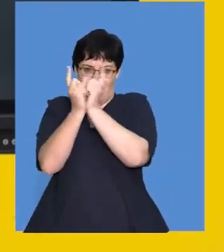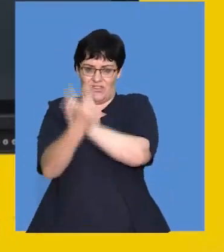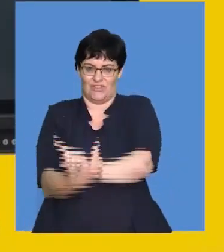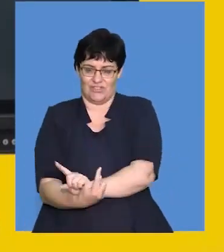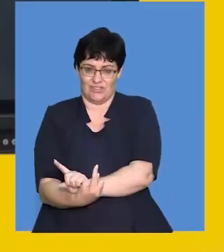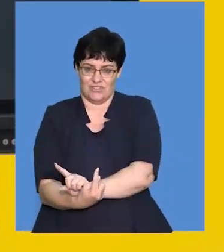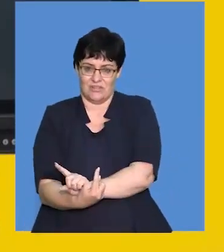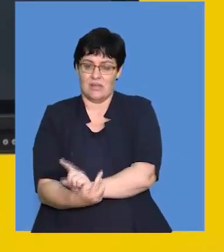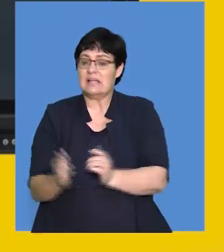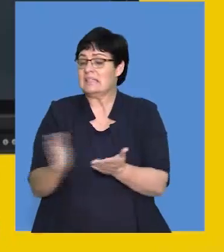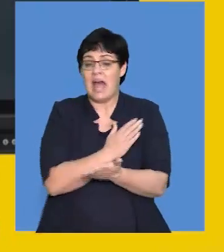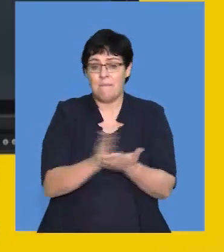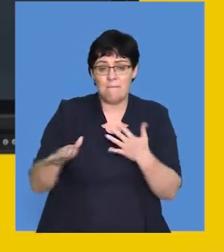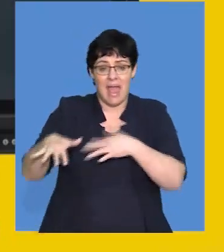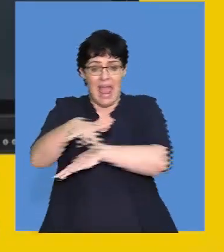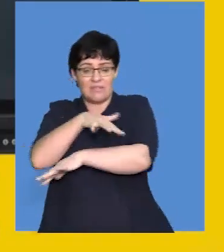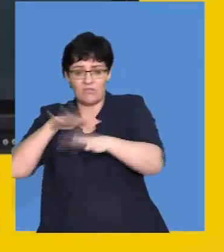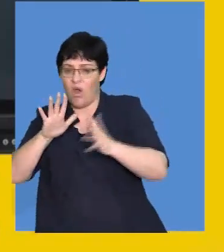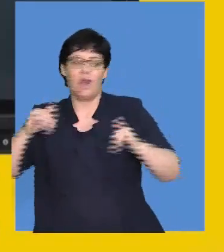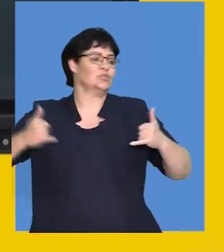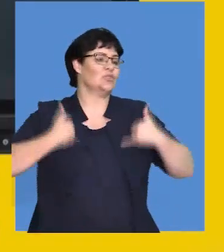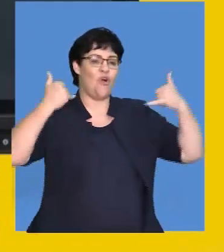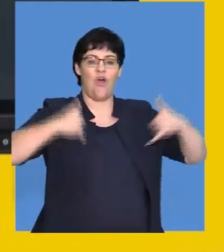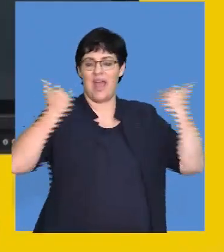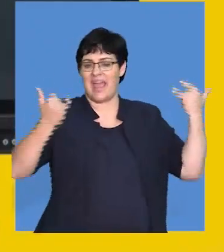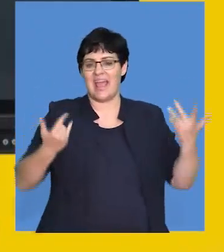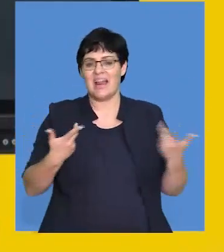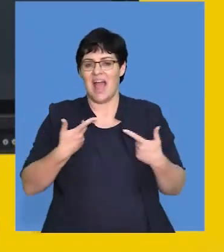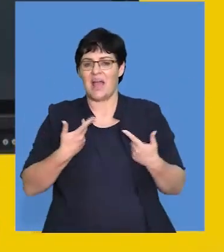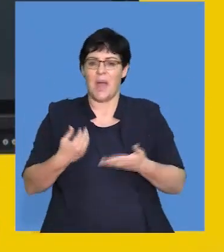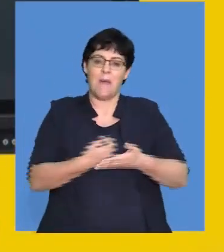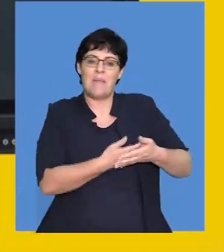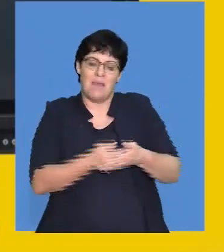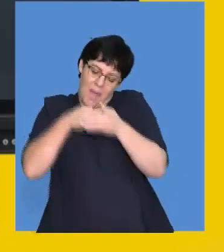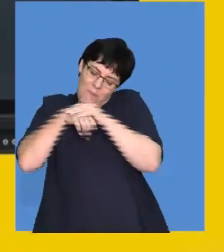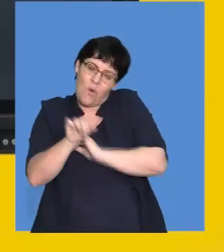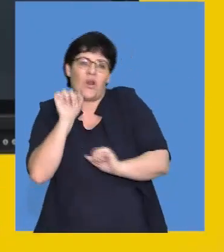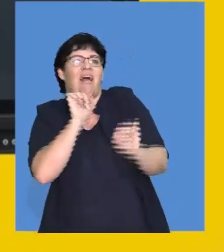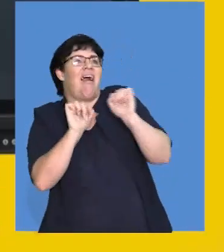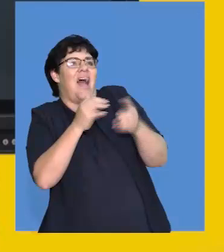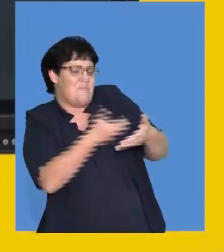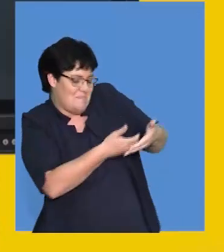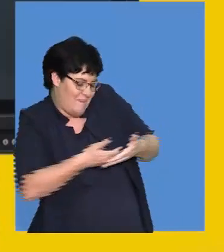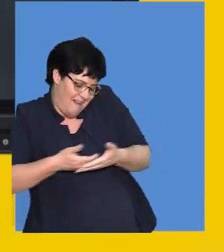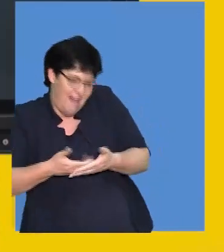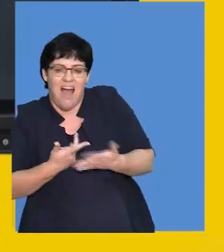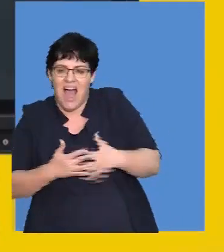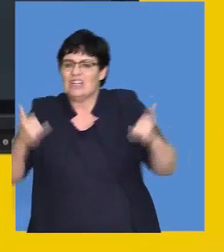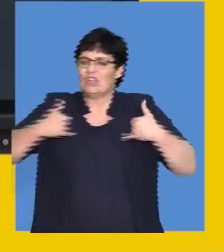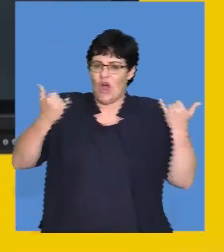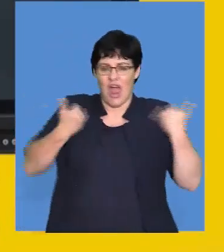the atmosphere can be of joy. For example, if a new baby comes into the house, there's definitely not going to be